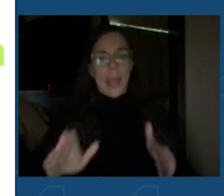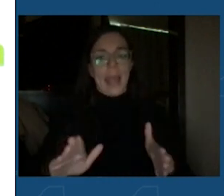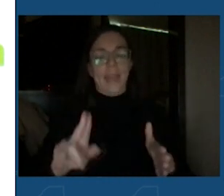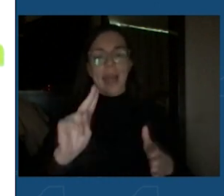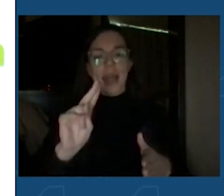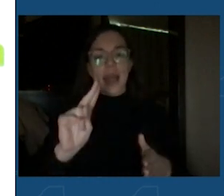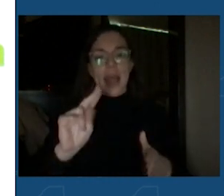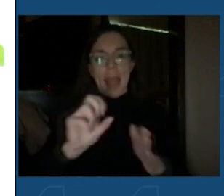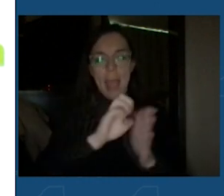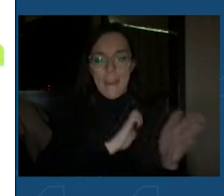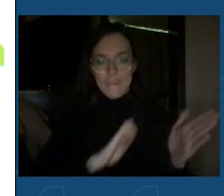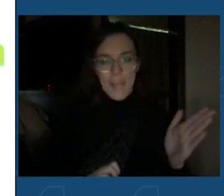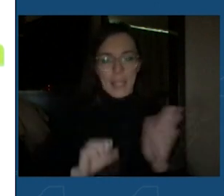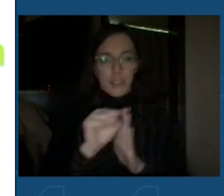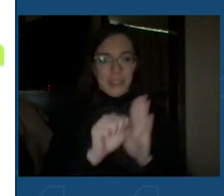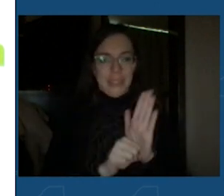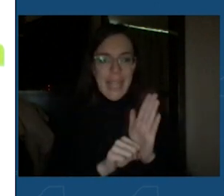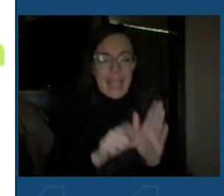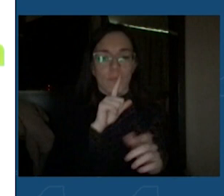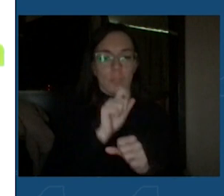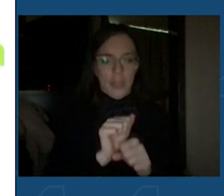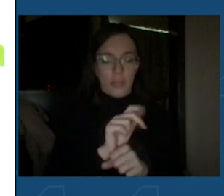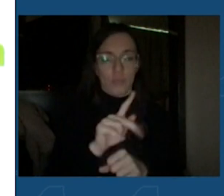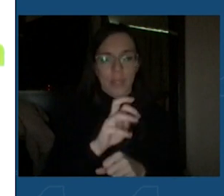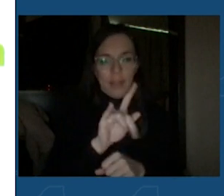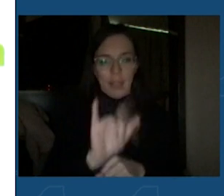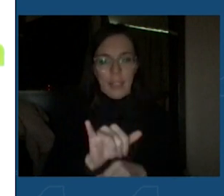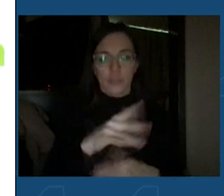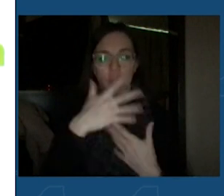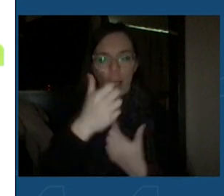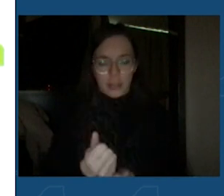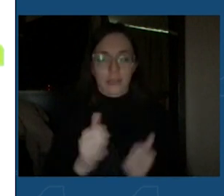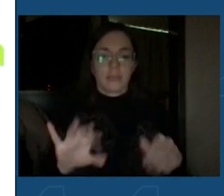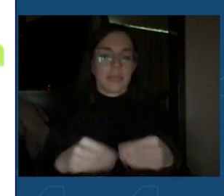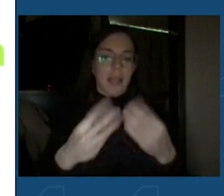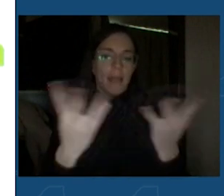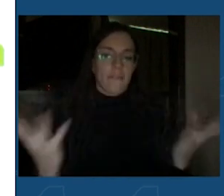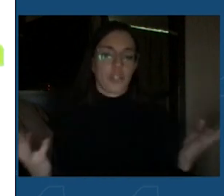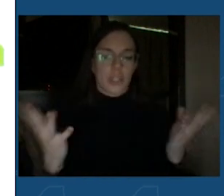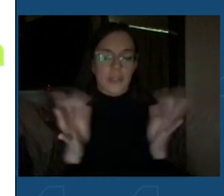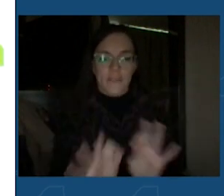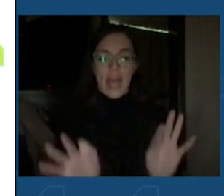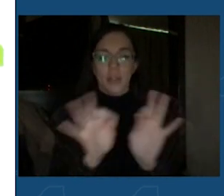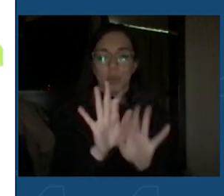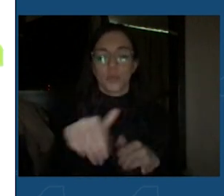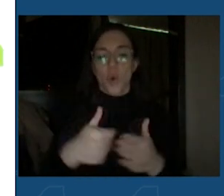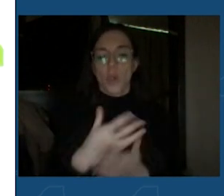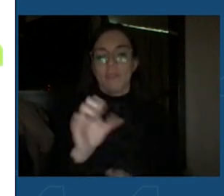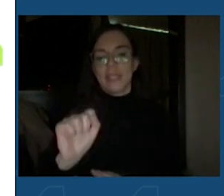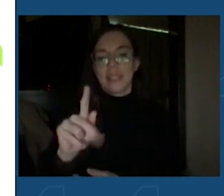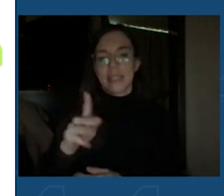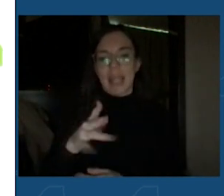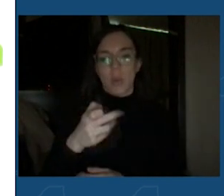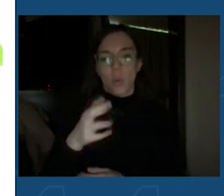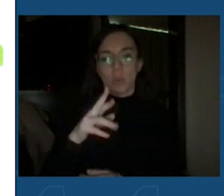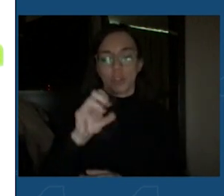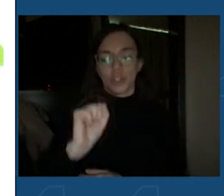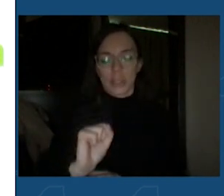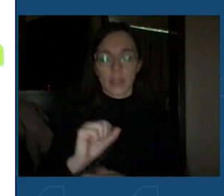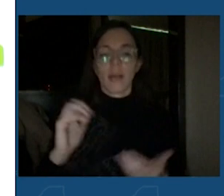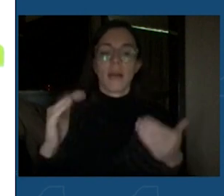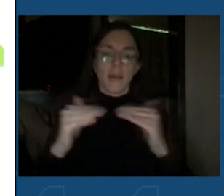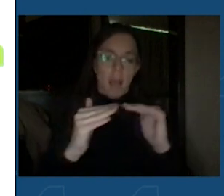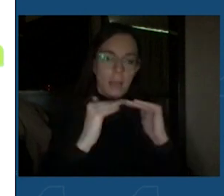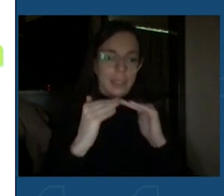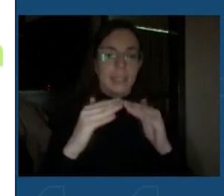Trust works to deliver value to all its stakeholders. Stakeholders include shareholders, colleagues, and the community in which we live and